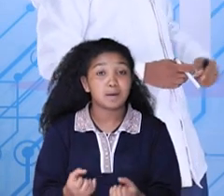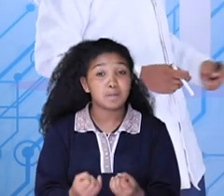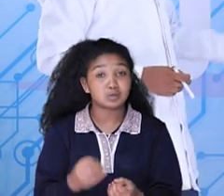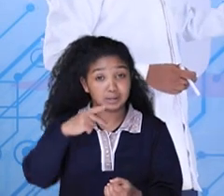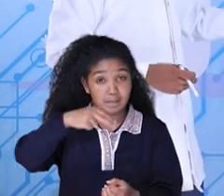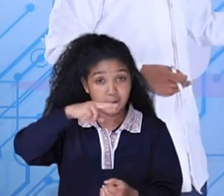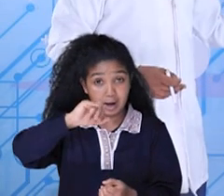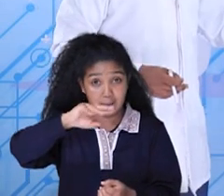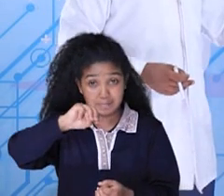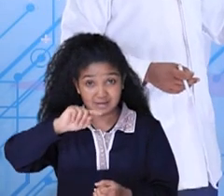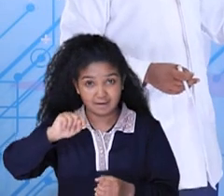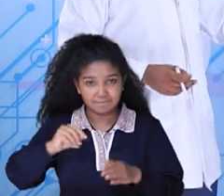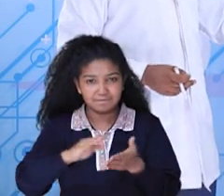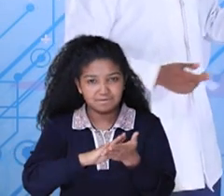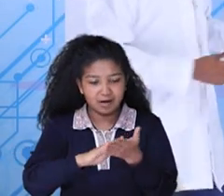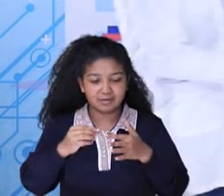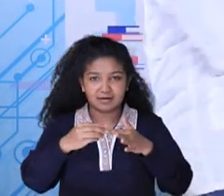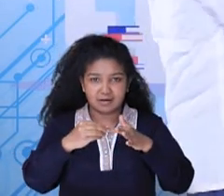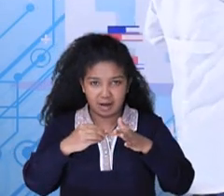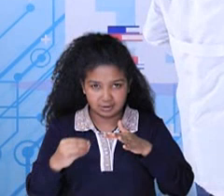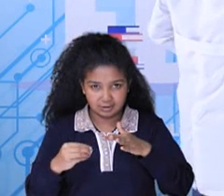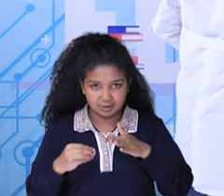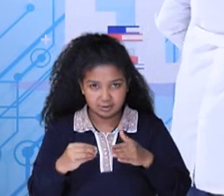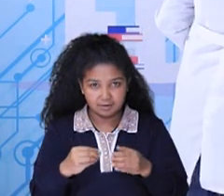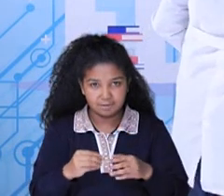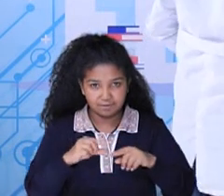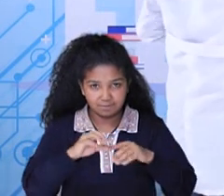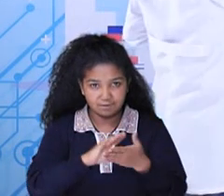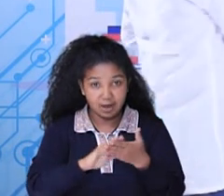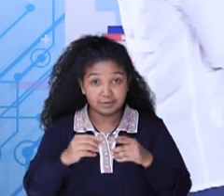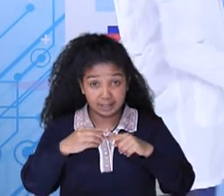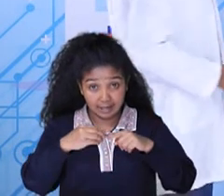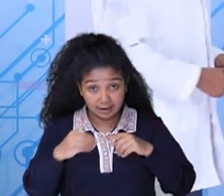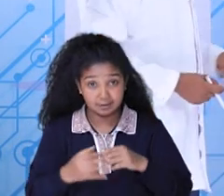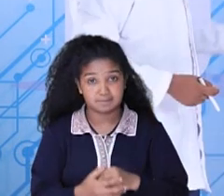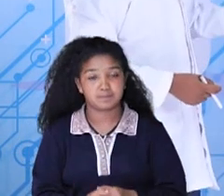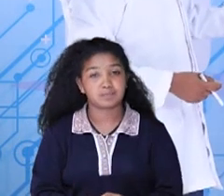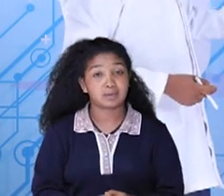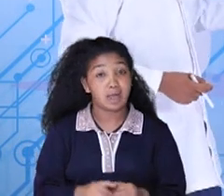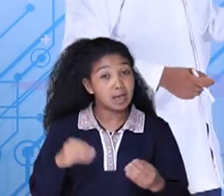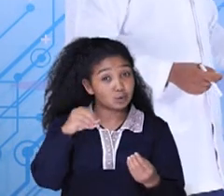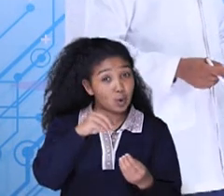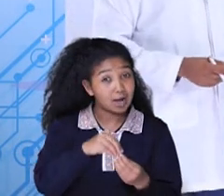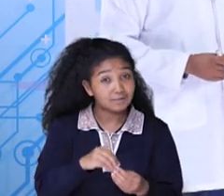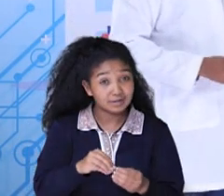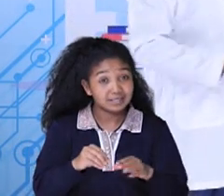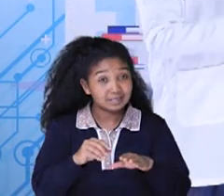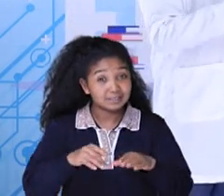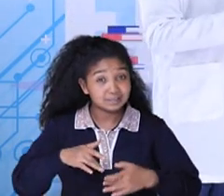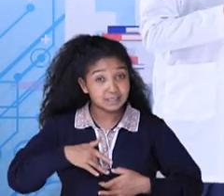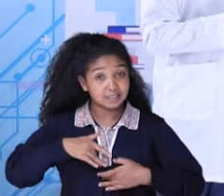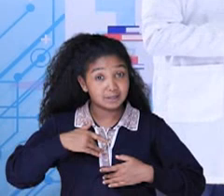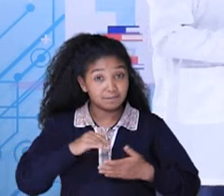Most primates have flat nails. Most primates have flat nails, as well as sensitive